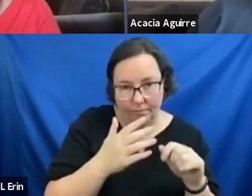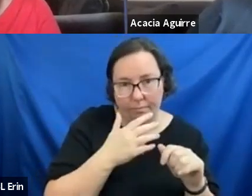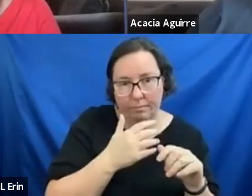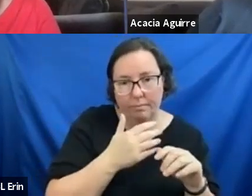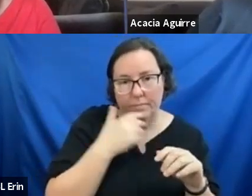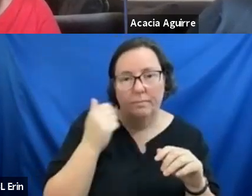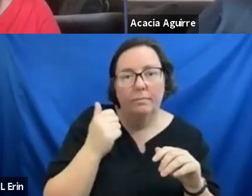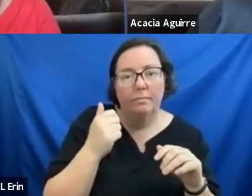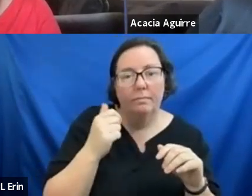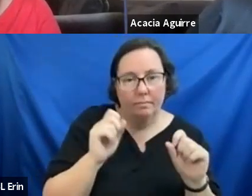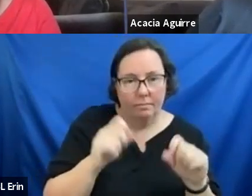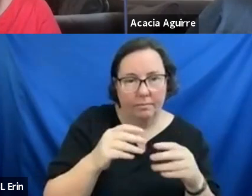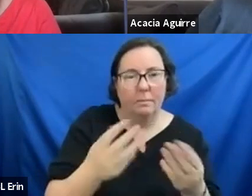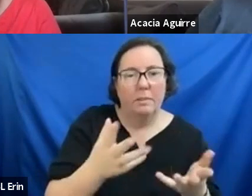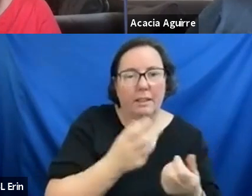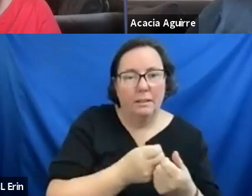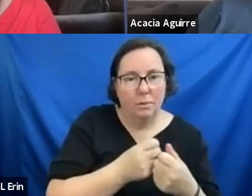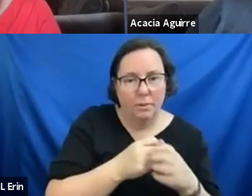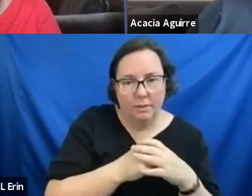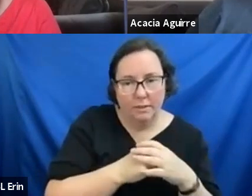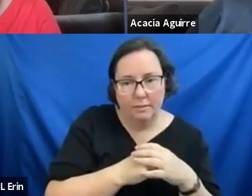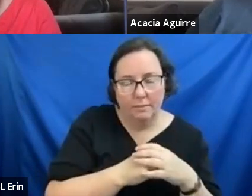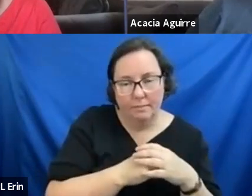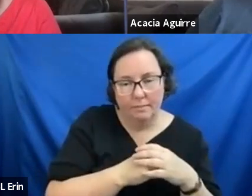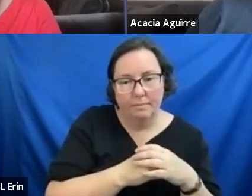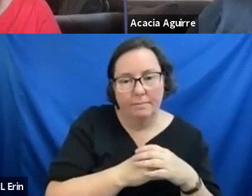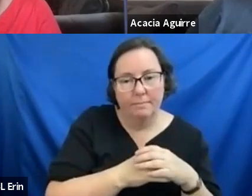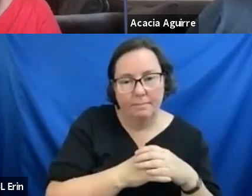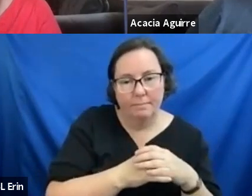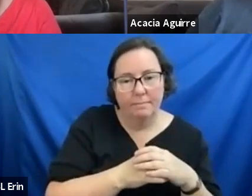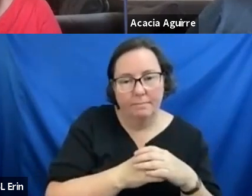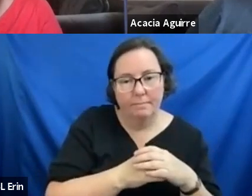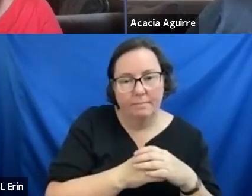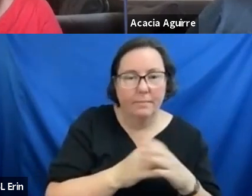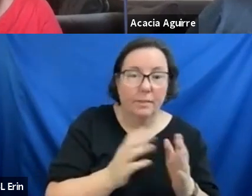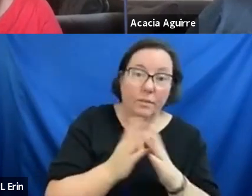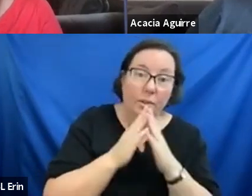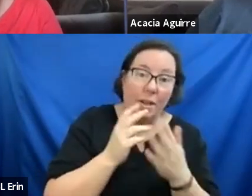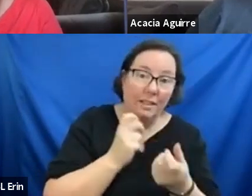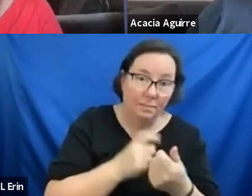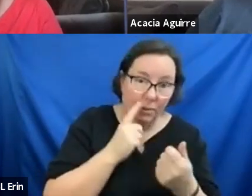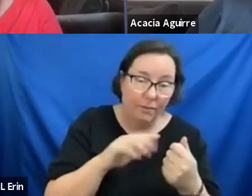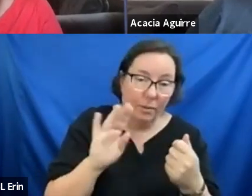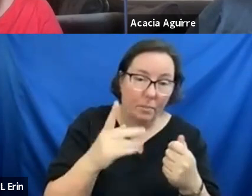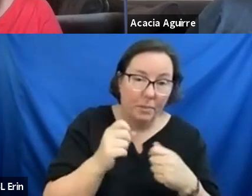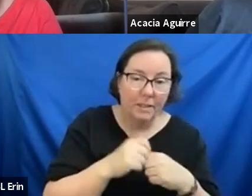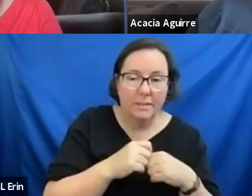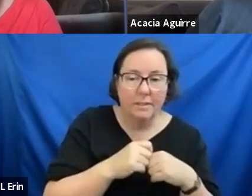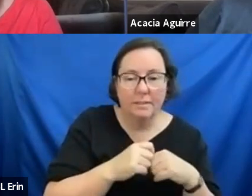we're better able to provide supports to BPS or request supports for BPS.